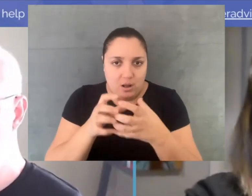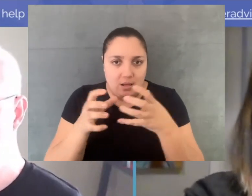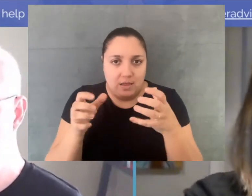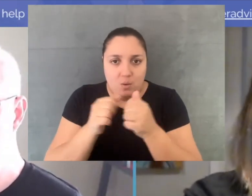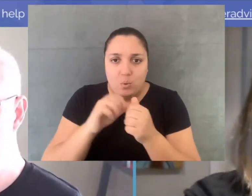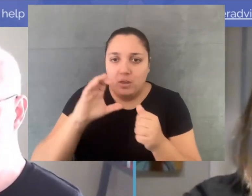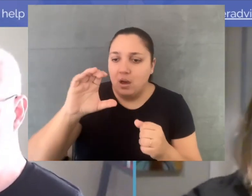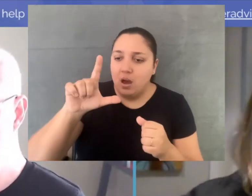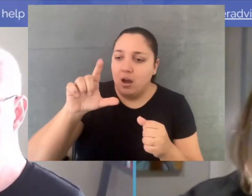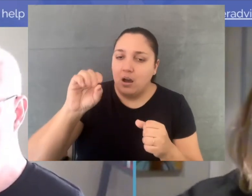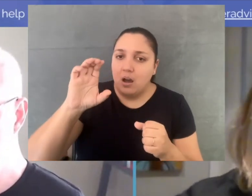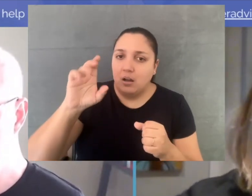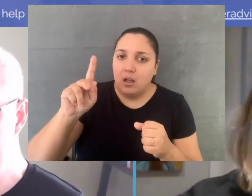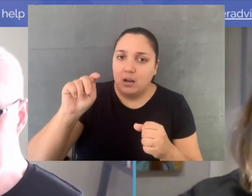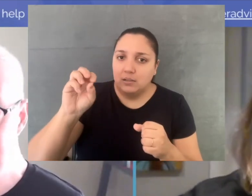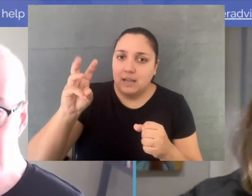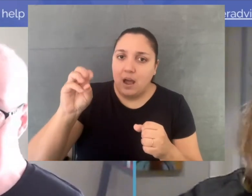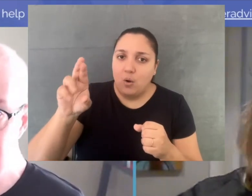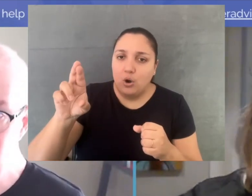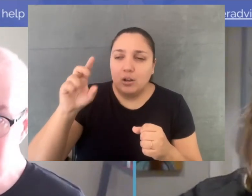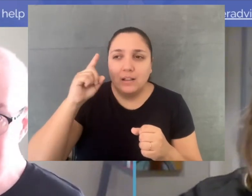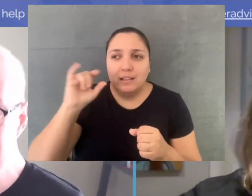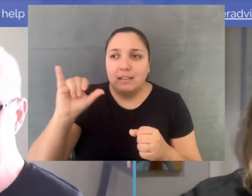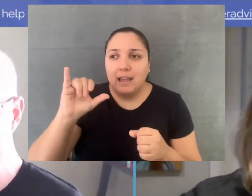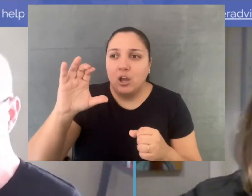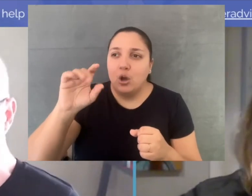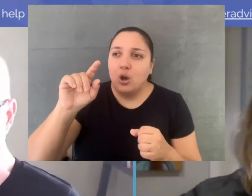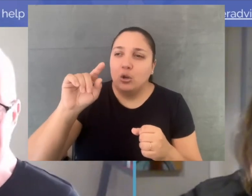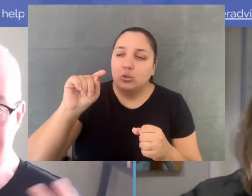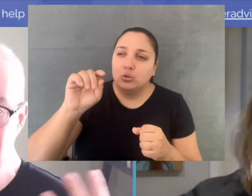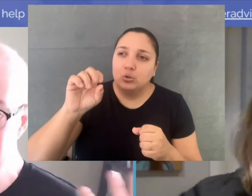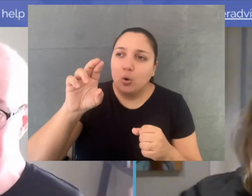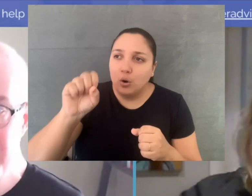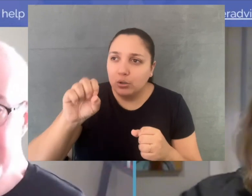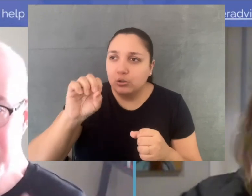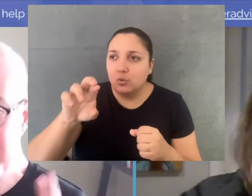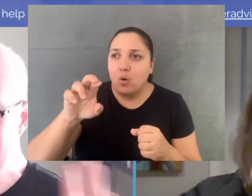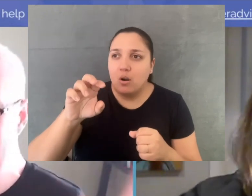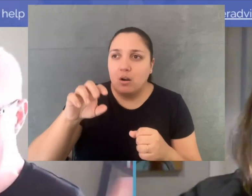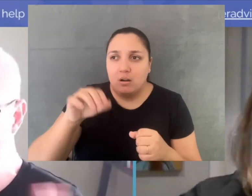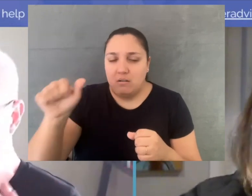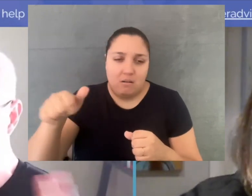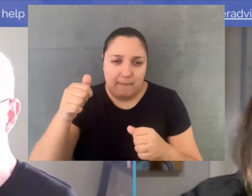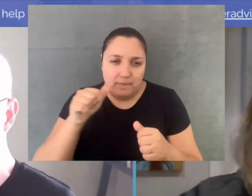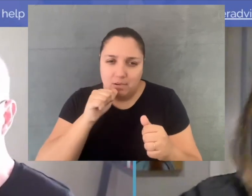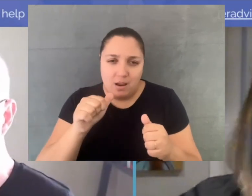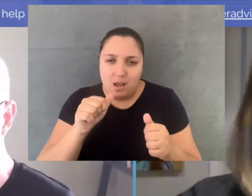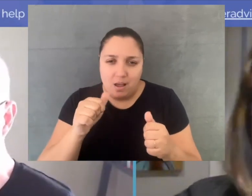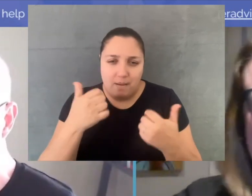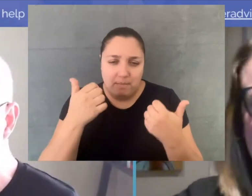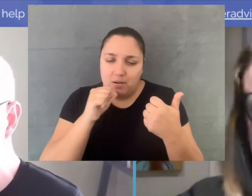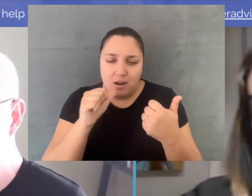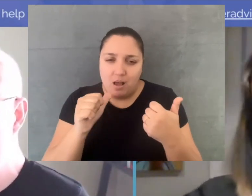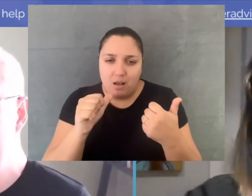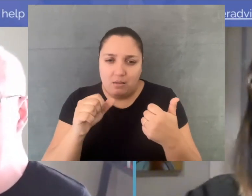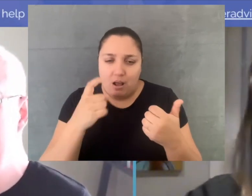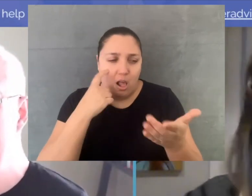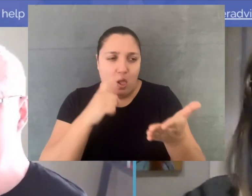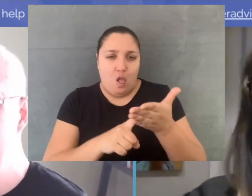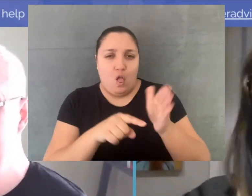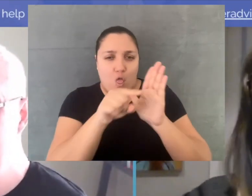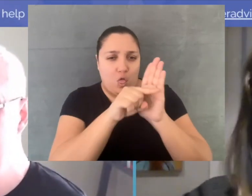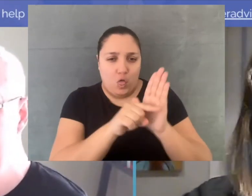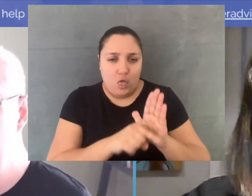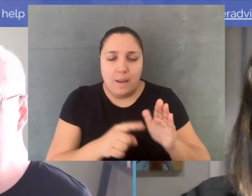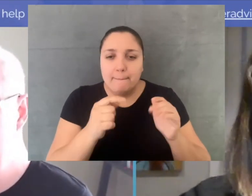of work with Clocktower advisors with things like Koros or Incited, and I'm not asking you to call out problems with any of them, but if there's any that you could think